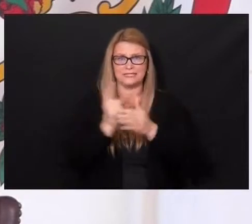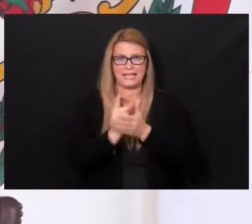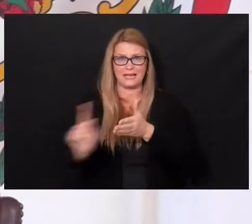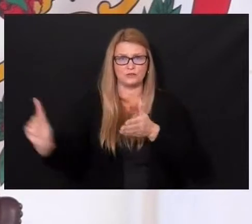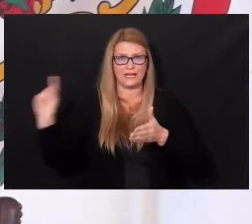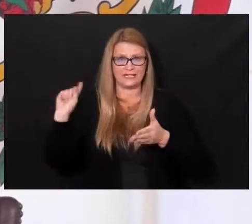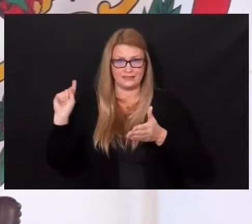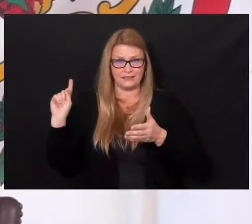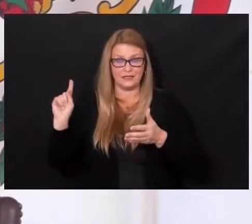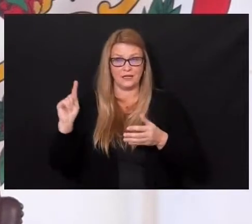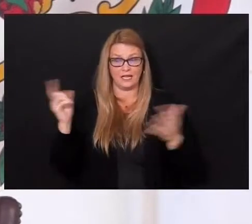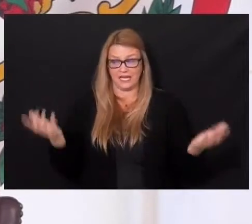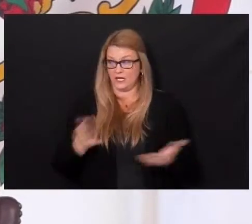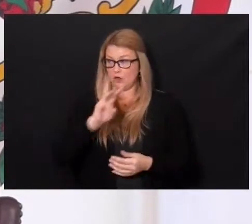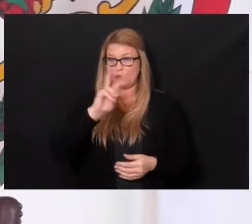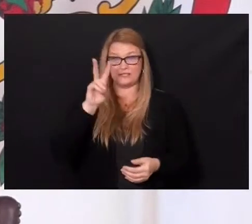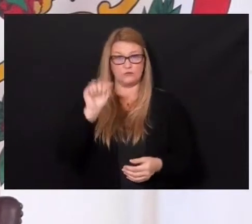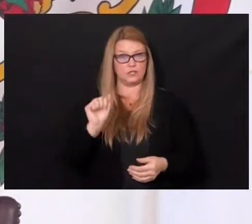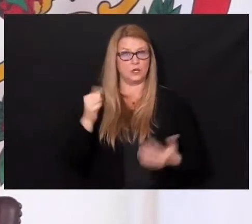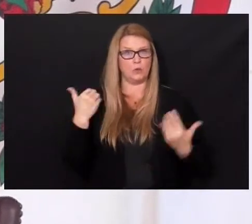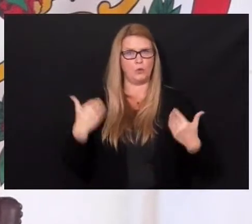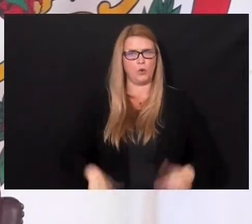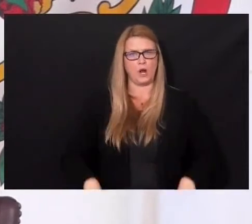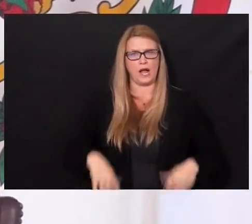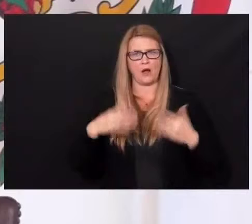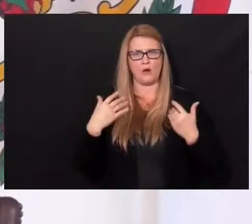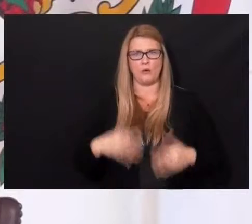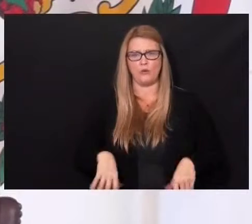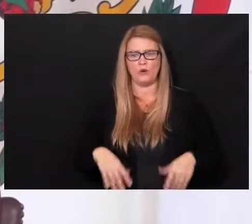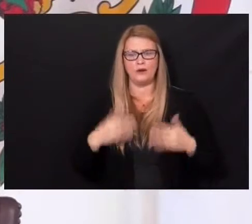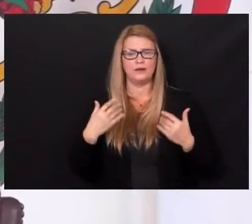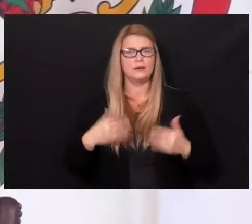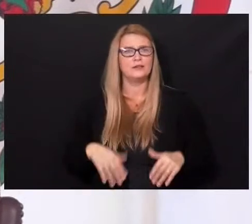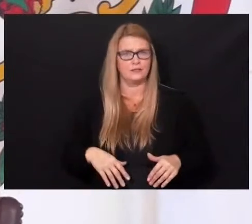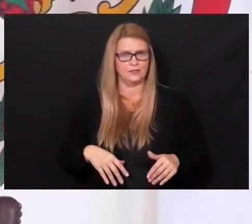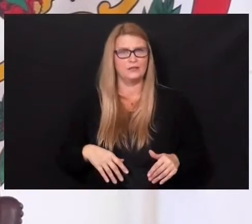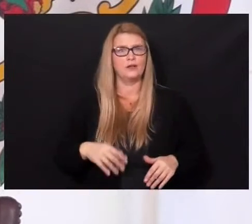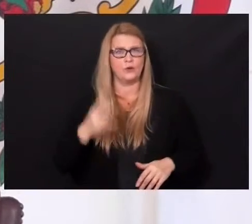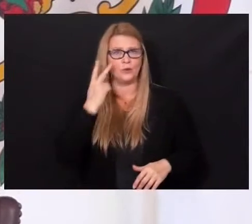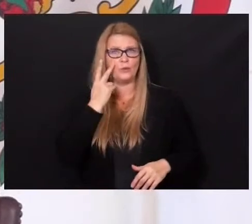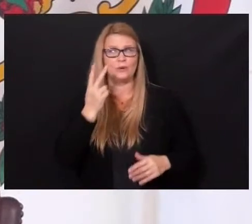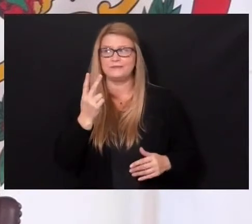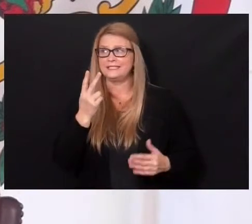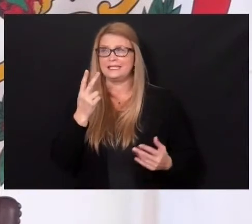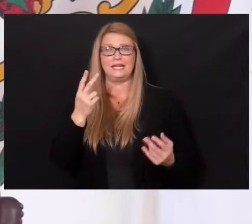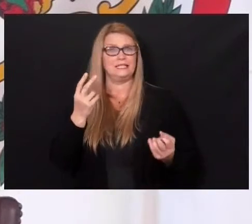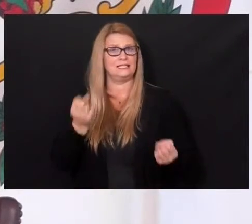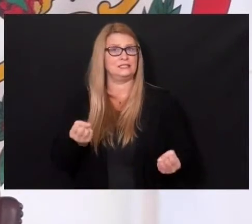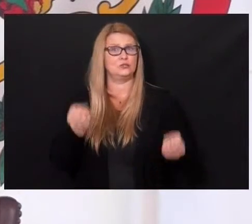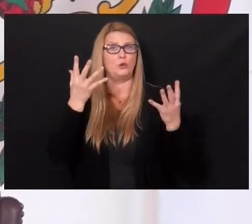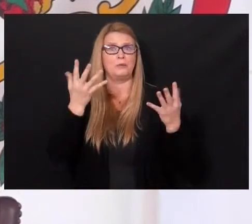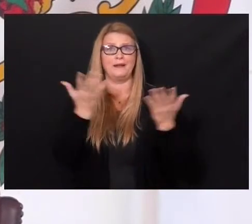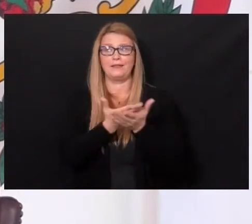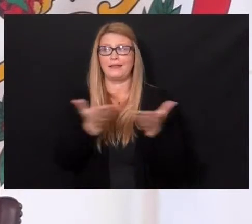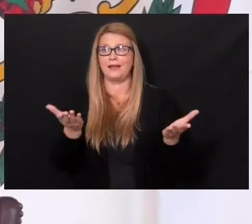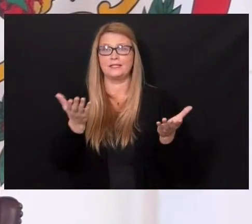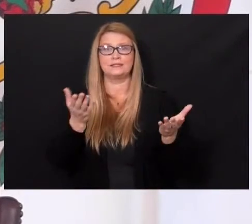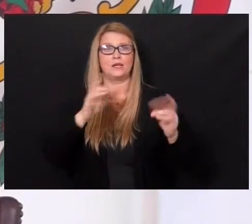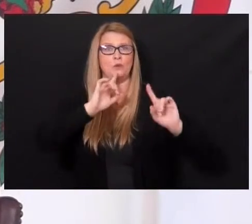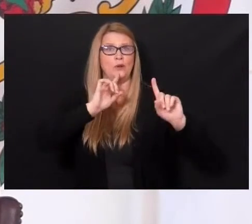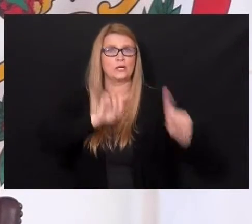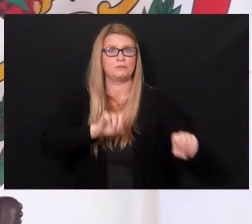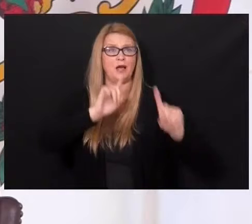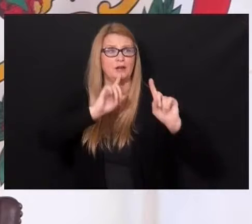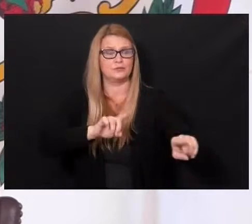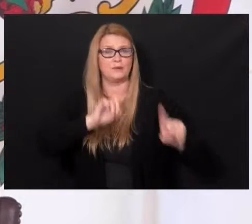in West Virginia, gee, many Christmas, we have responded to so much, and yet we